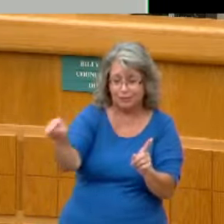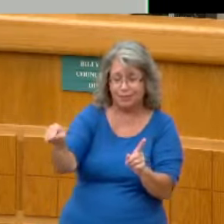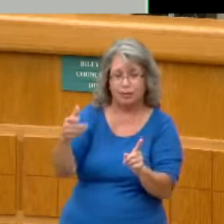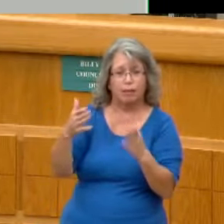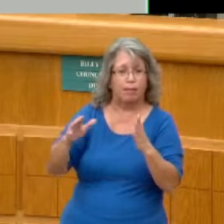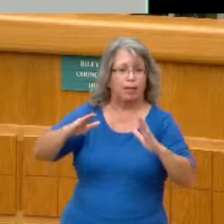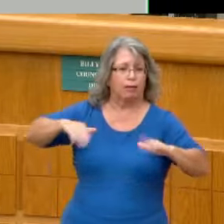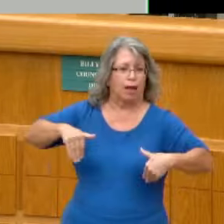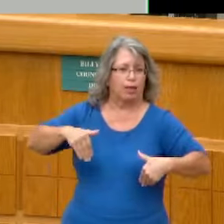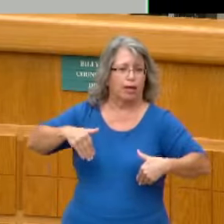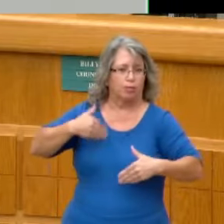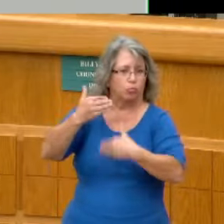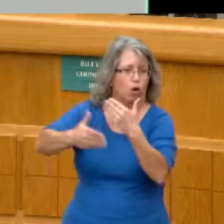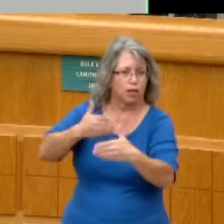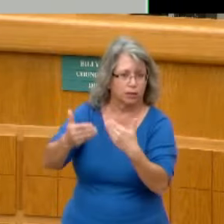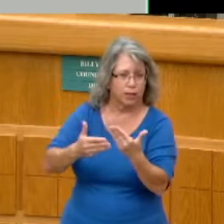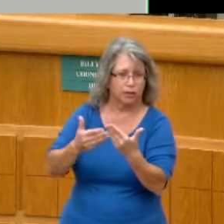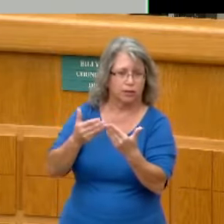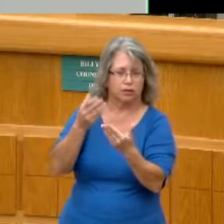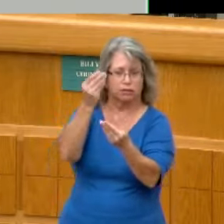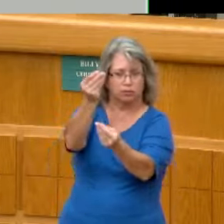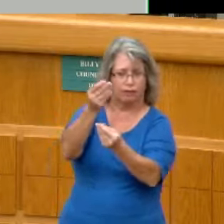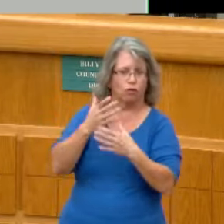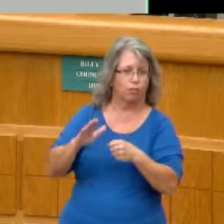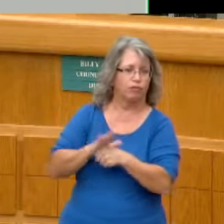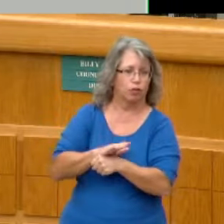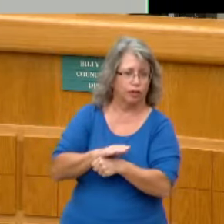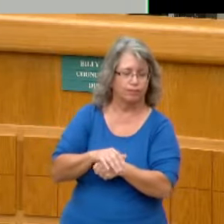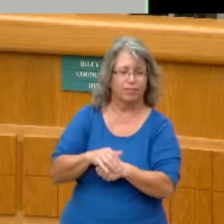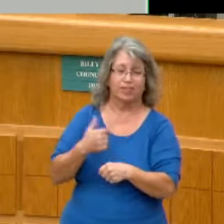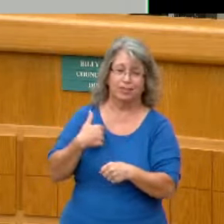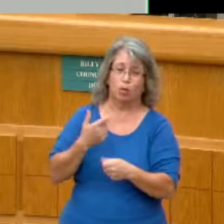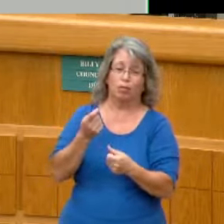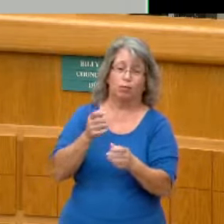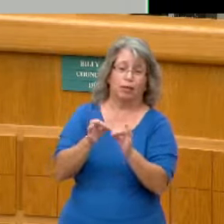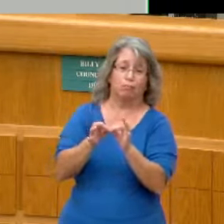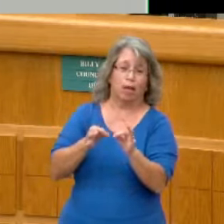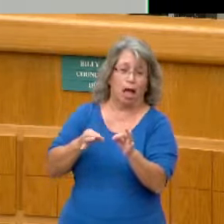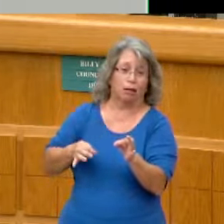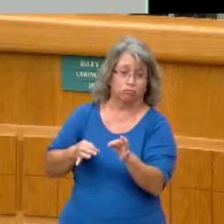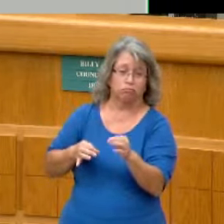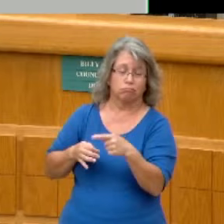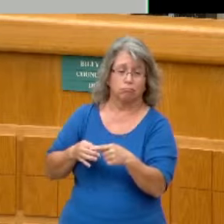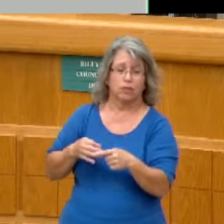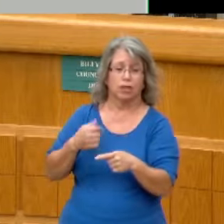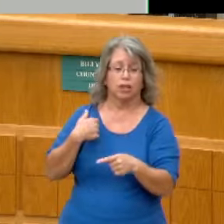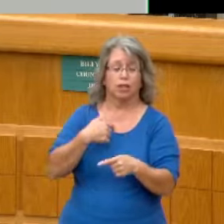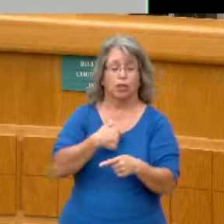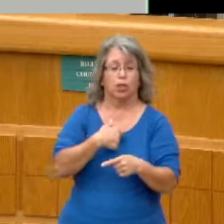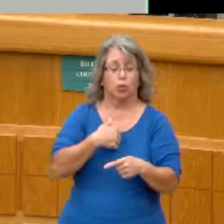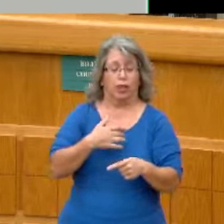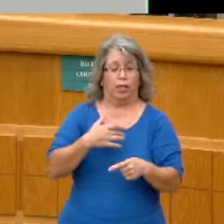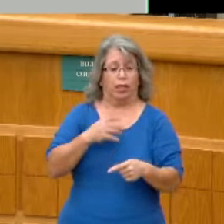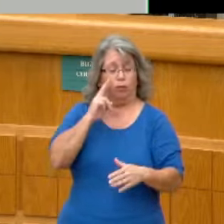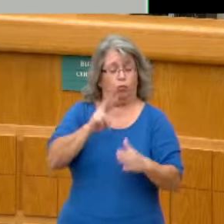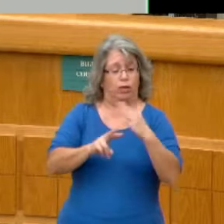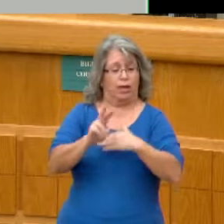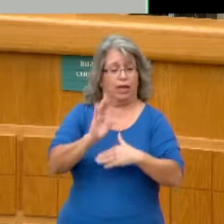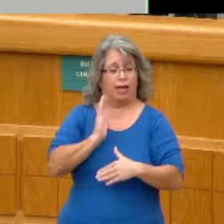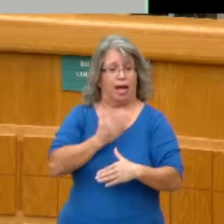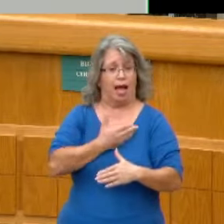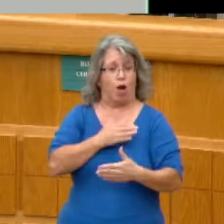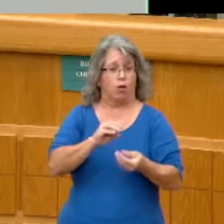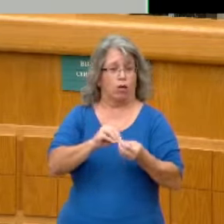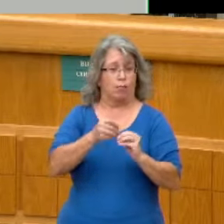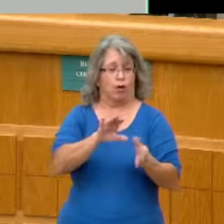So there's a little bit of lag right now. Our projection is that the fatalities will have peaked on September 4th, but as you can see, we don't really